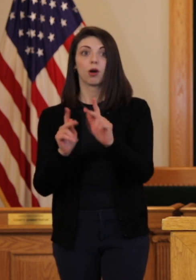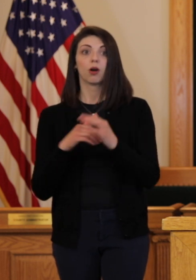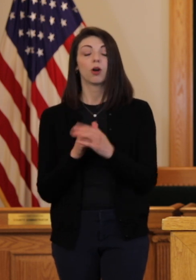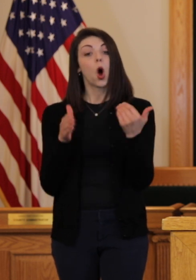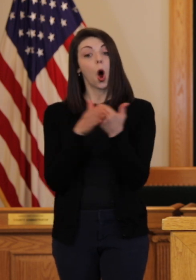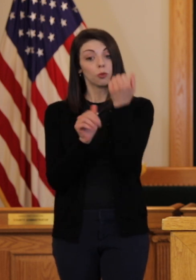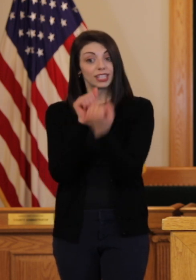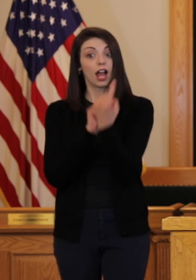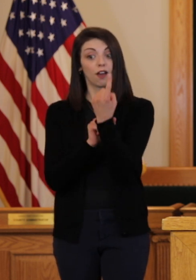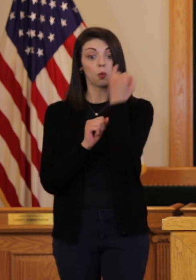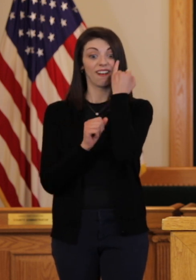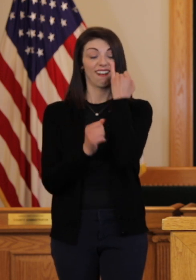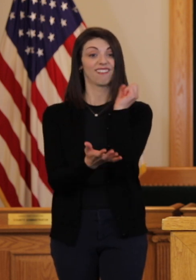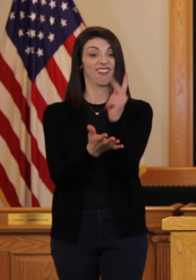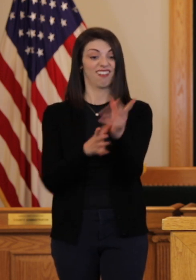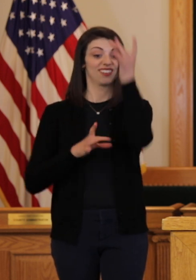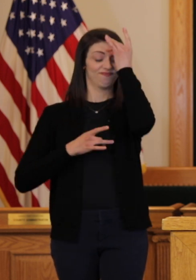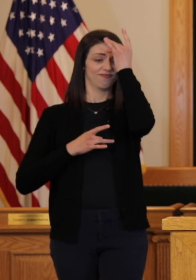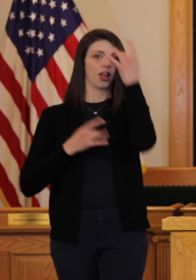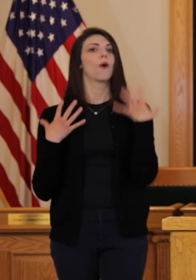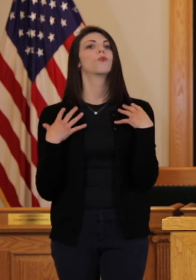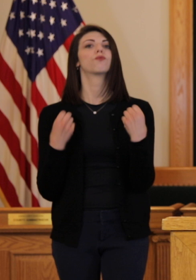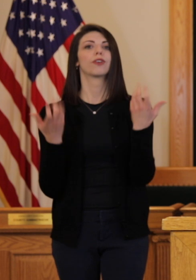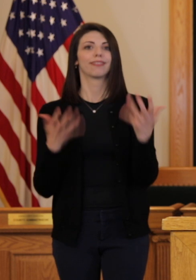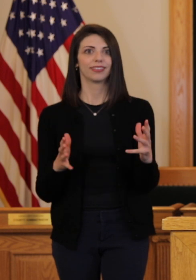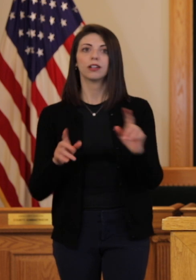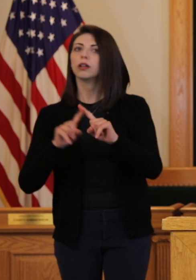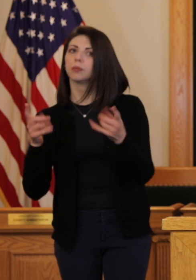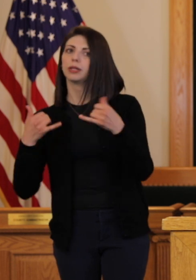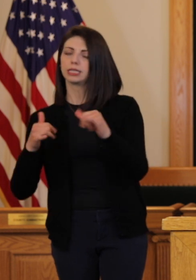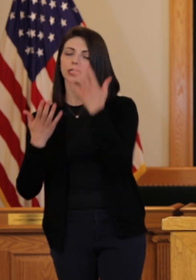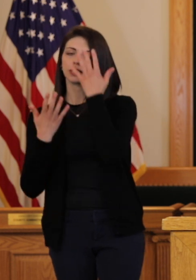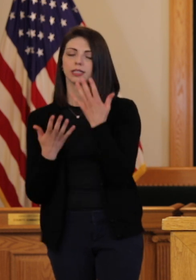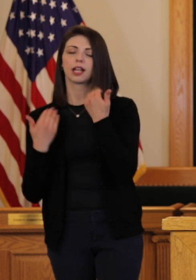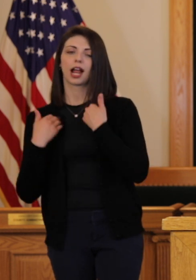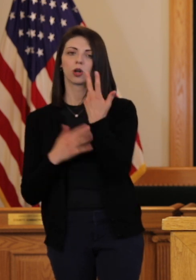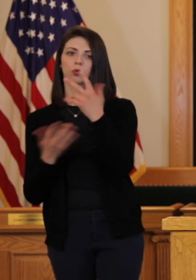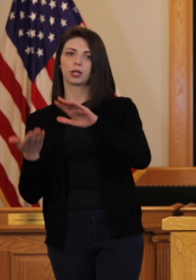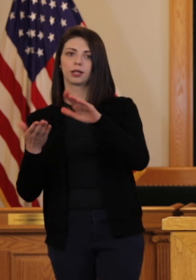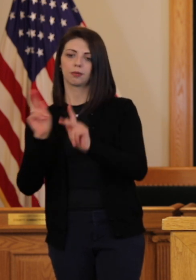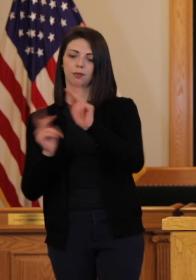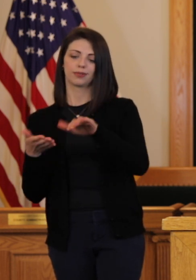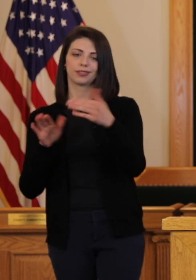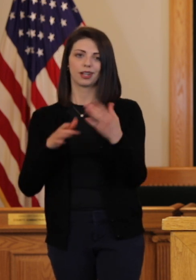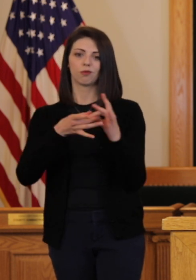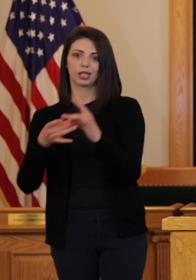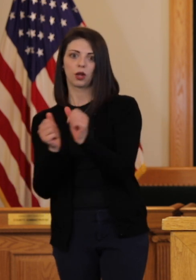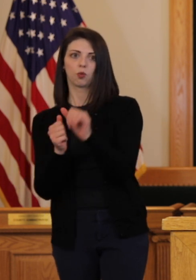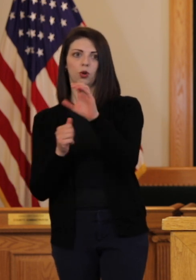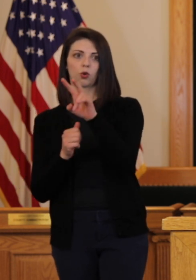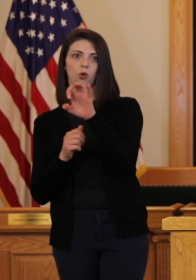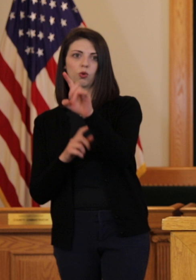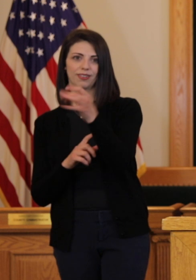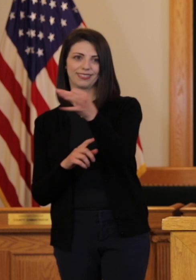positive have recovered. Sadly, we have had 3 people die of COVID-19 related causes in our county. Over the past